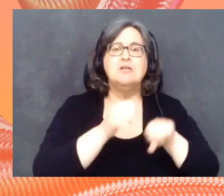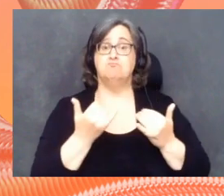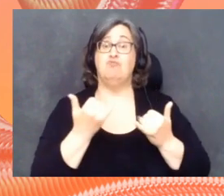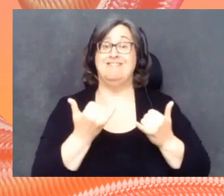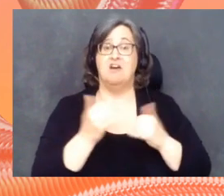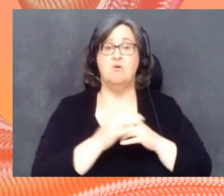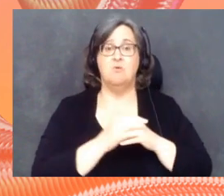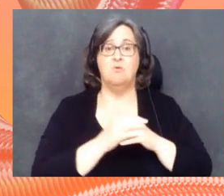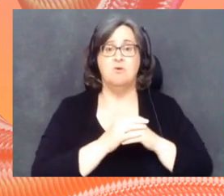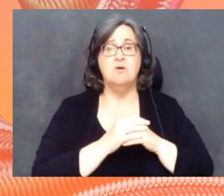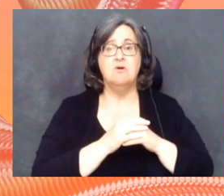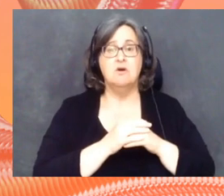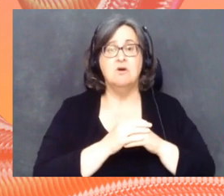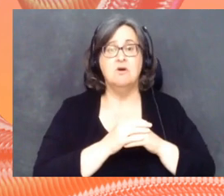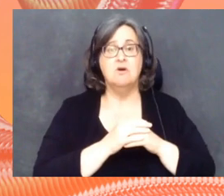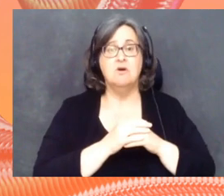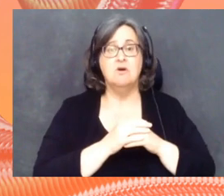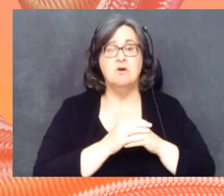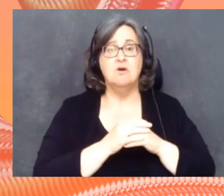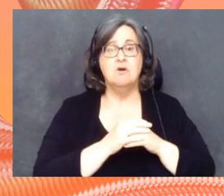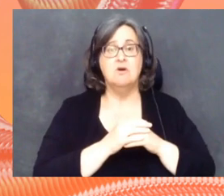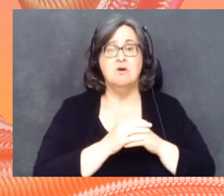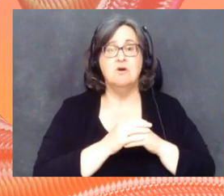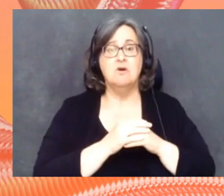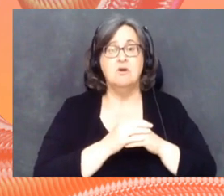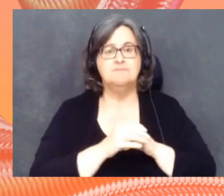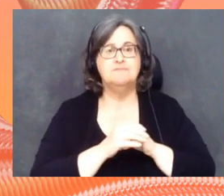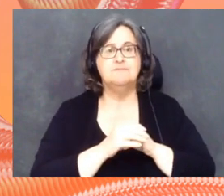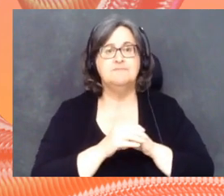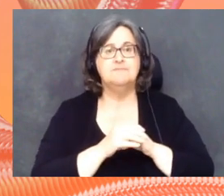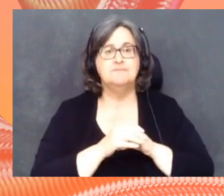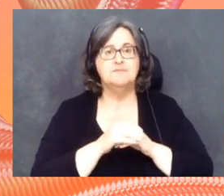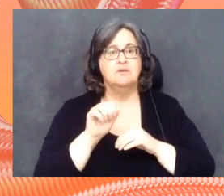that need. Sorry, Autumn. Yeah.